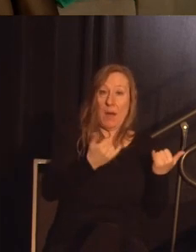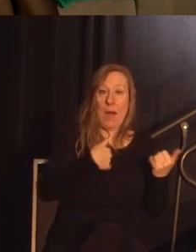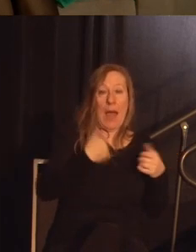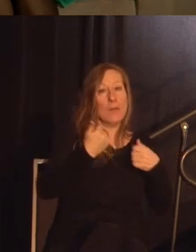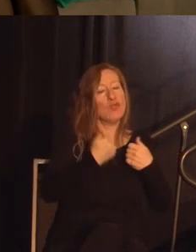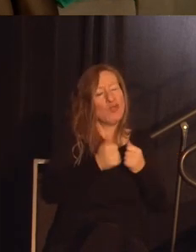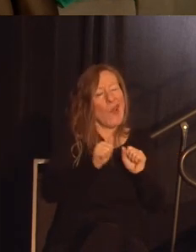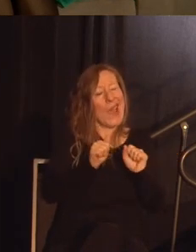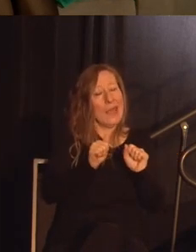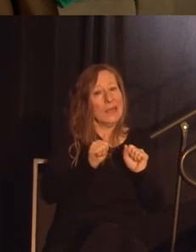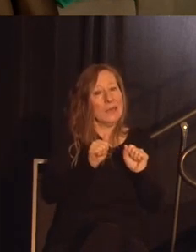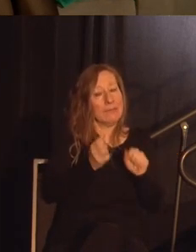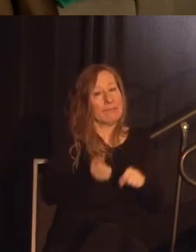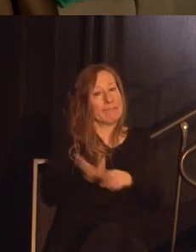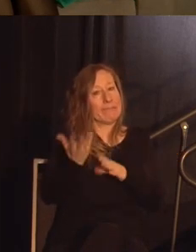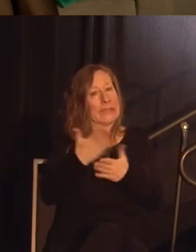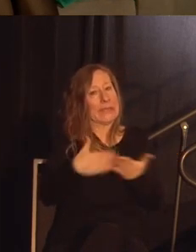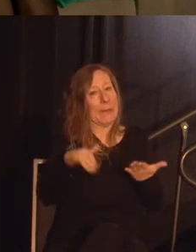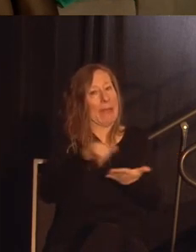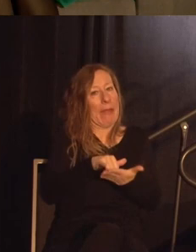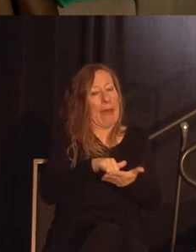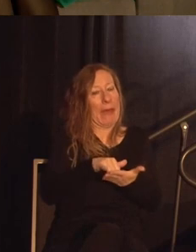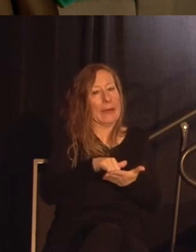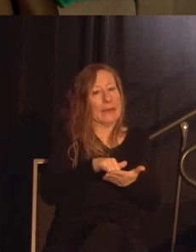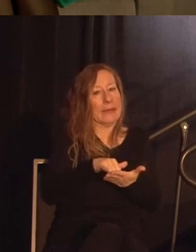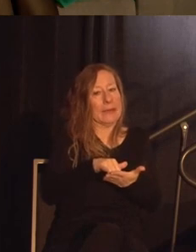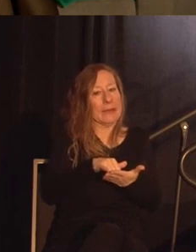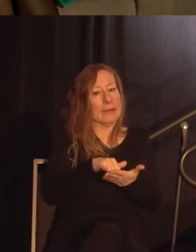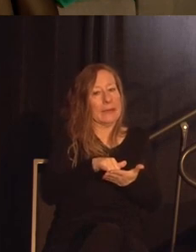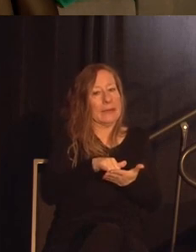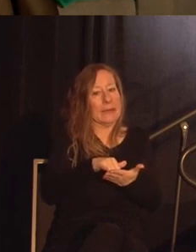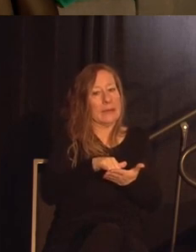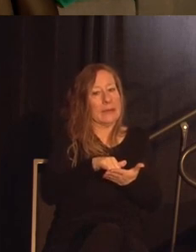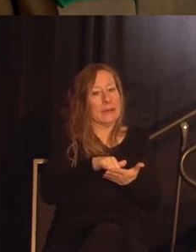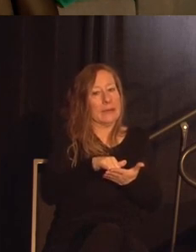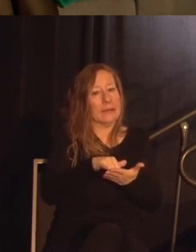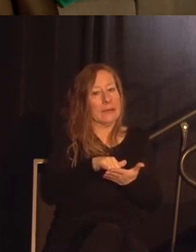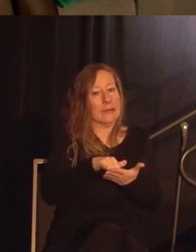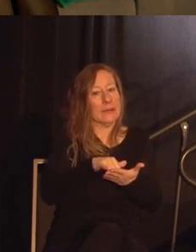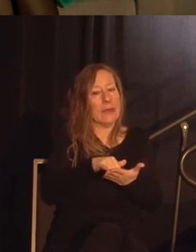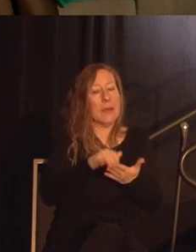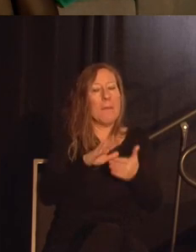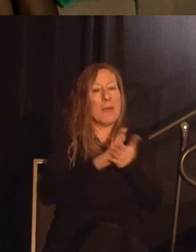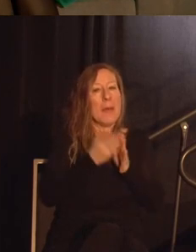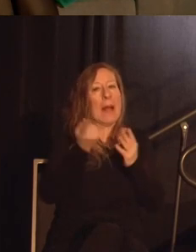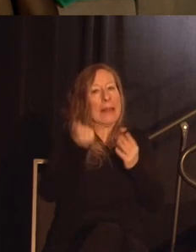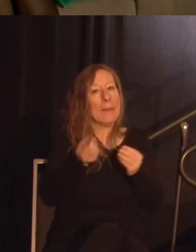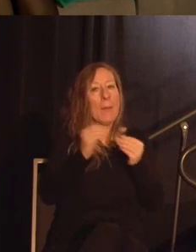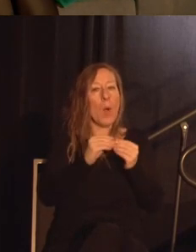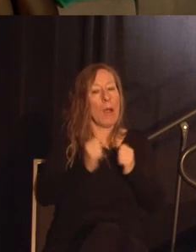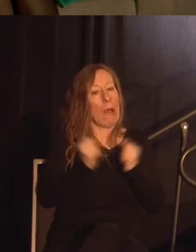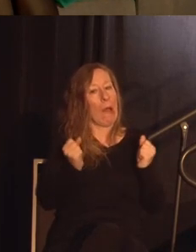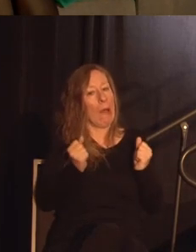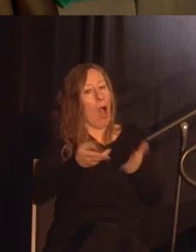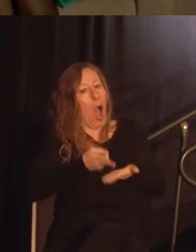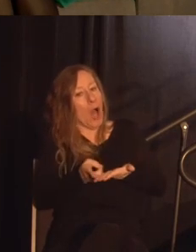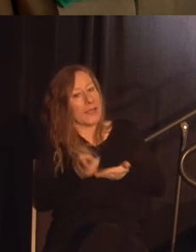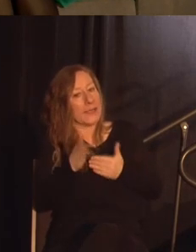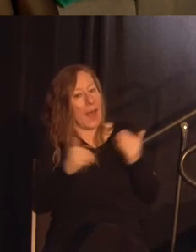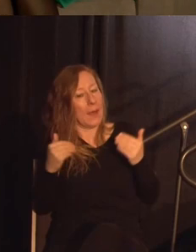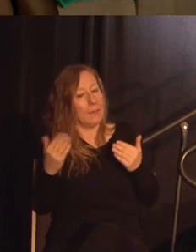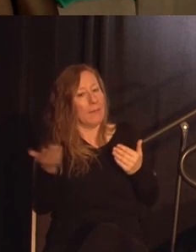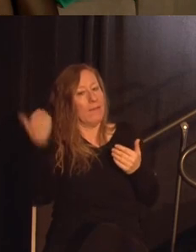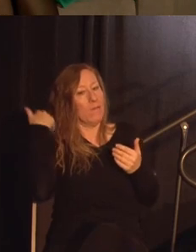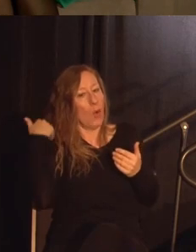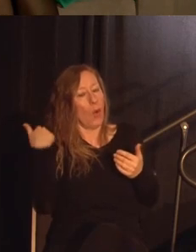break some of that down and like take some things out a little bit more and be a little bit more honest than I ever have been,